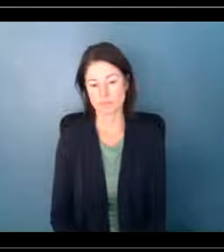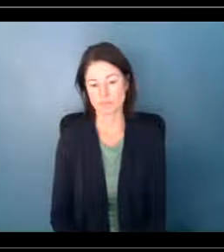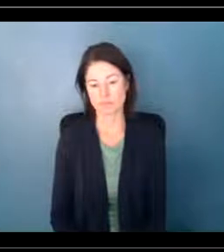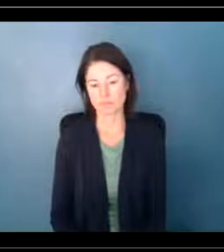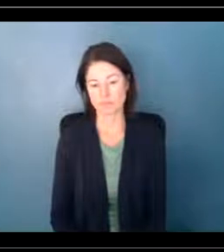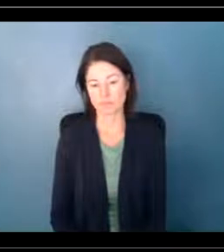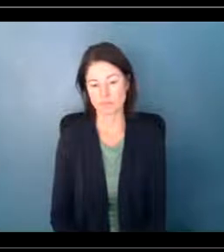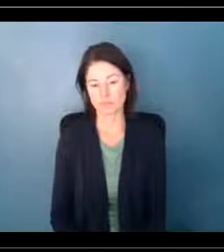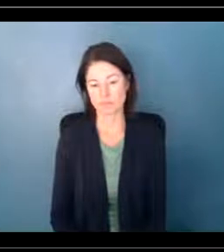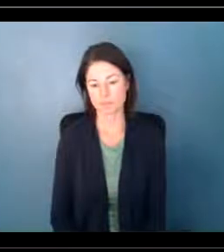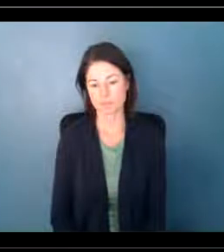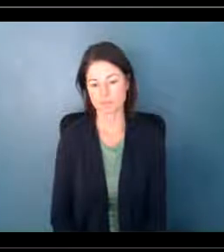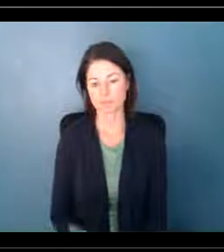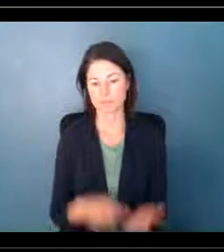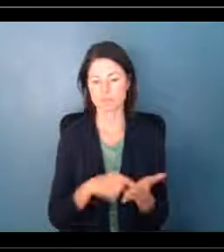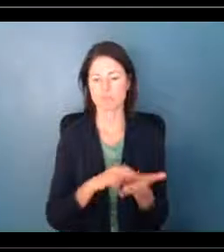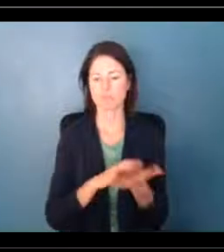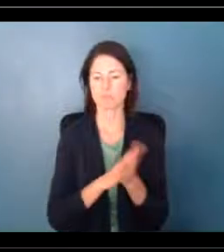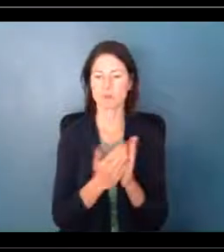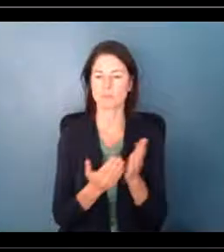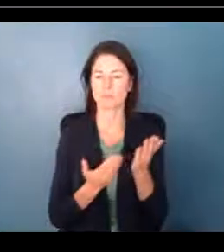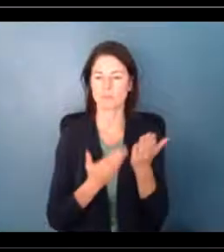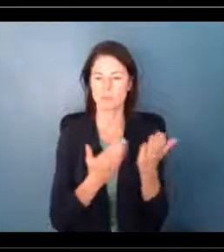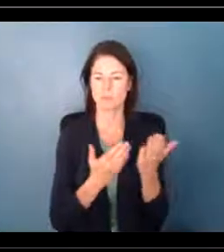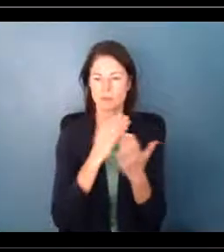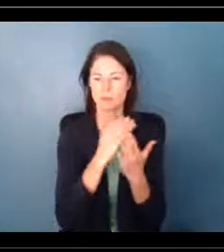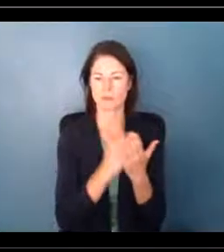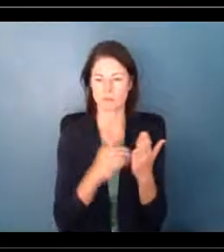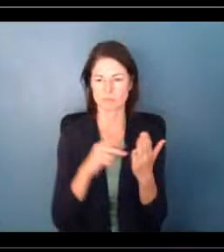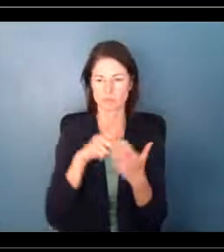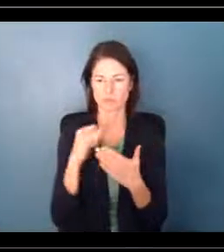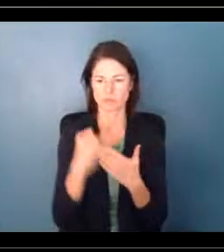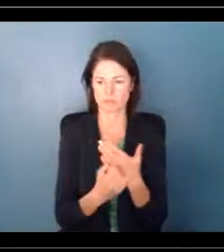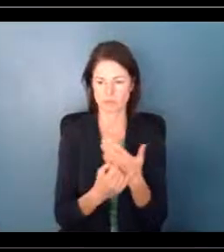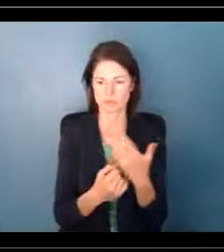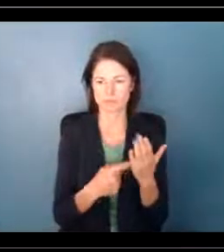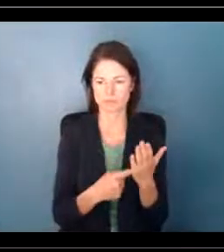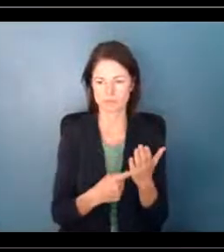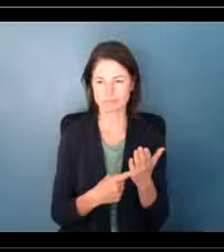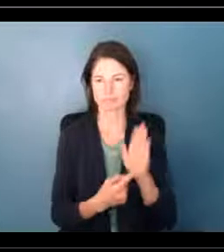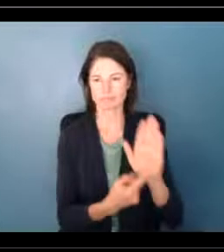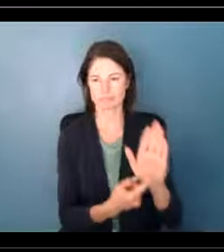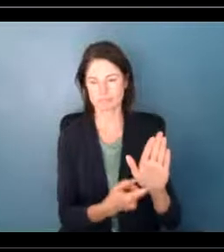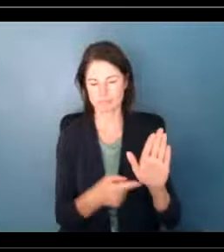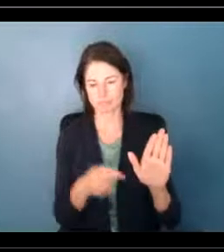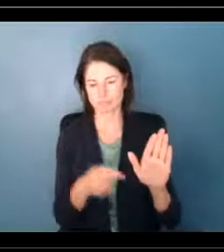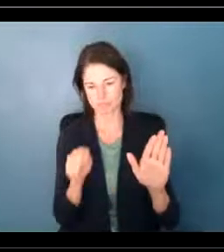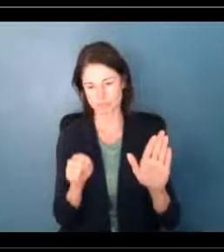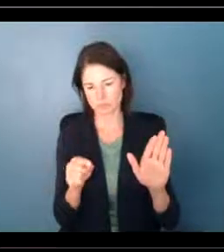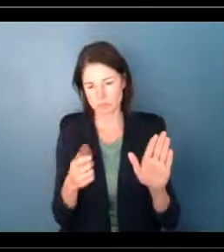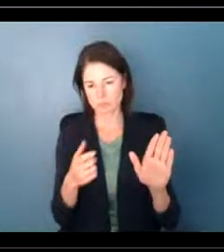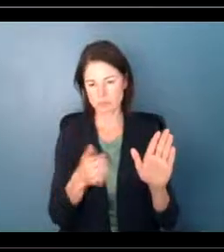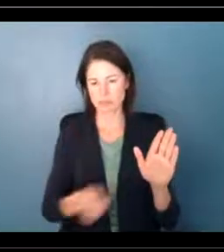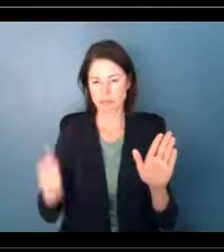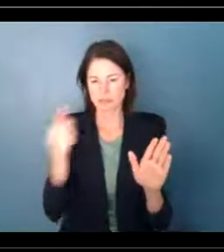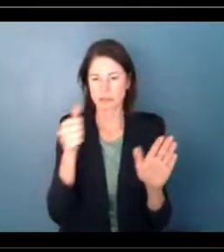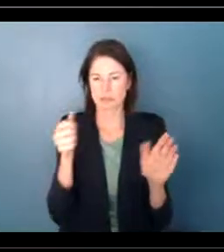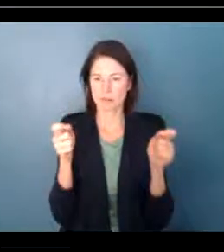compiled into a recommended list of projects. Then that moves forward to our executive